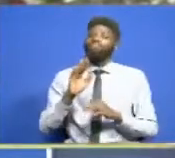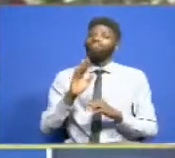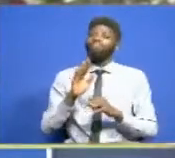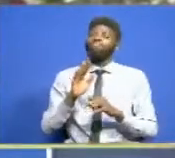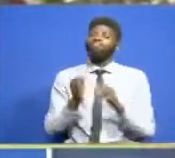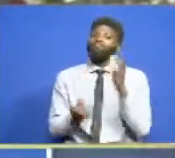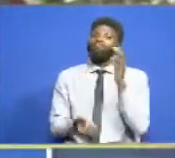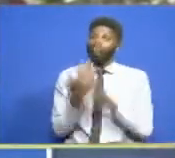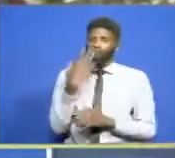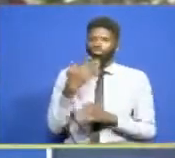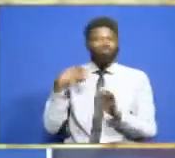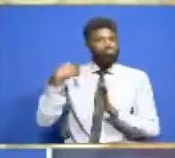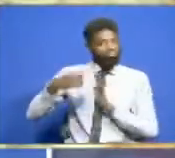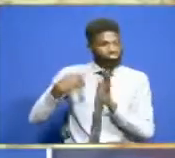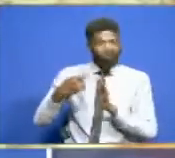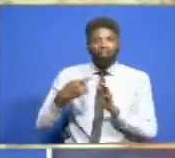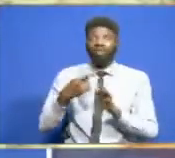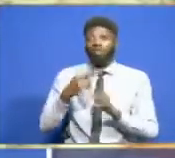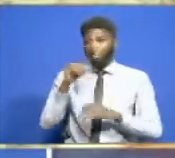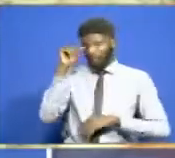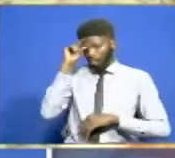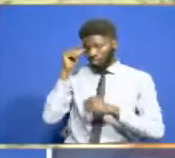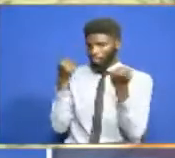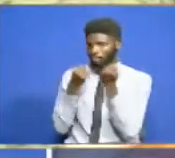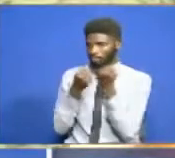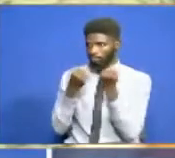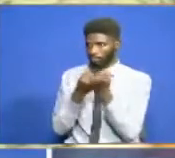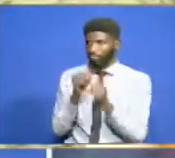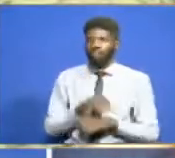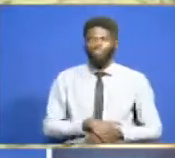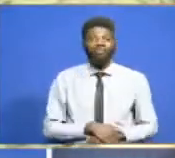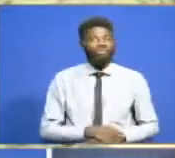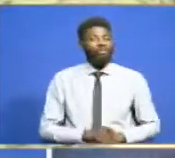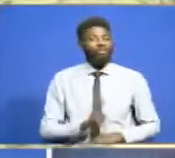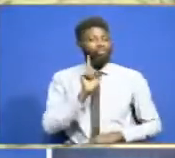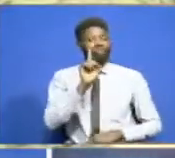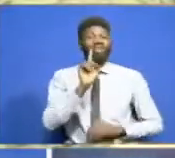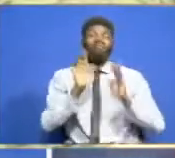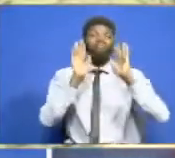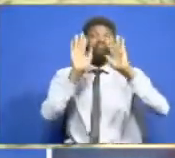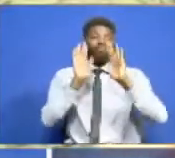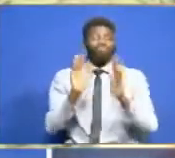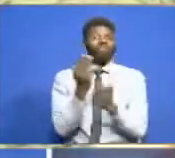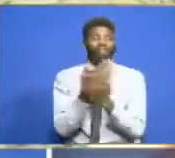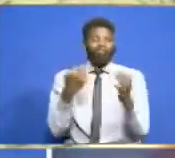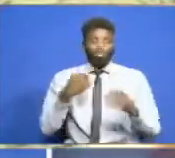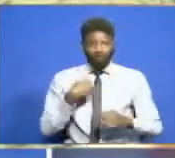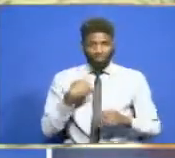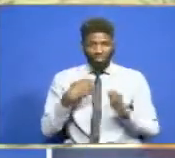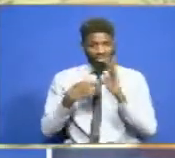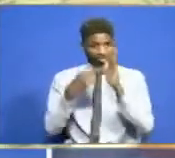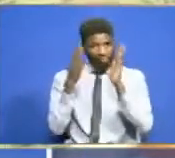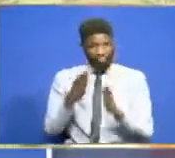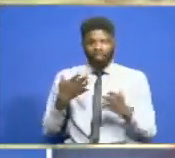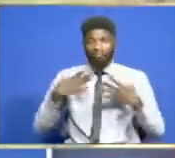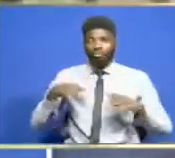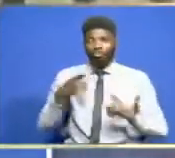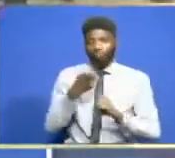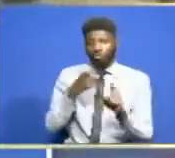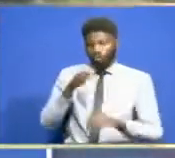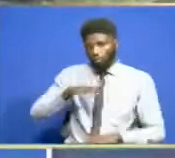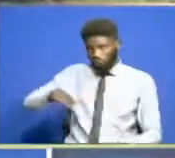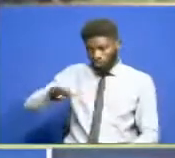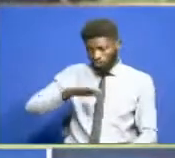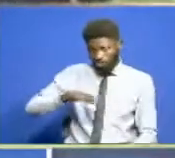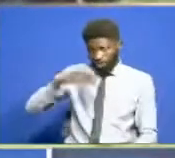businesses with the support of the government. One of the key things that I, as a representative of the people from Lamu County, is